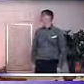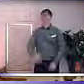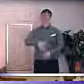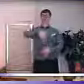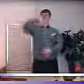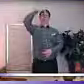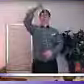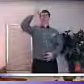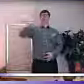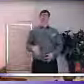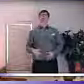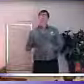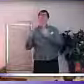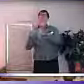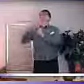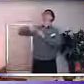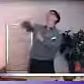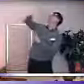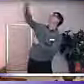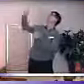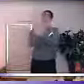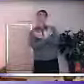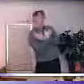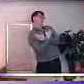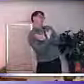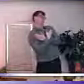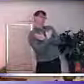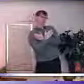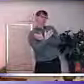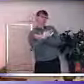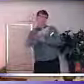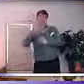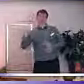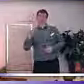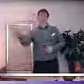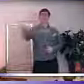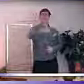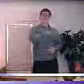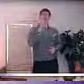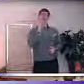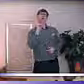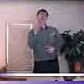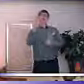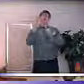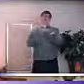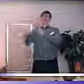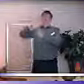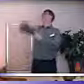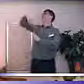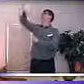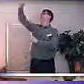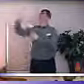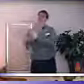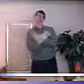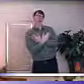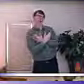Spirit is divine love, and we are of its divine love.